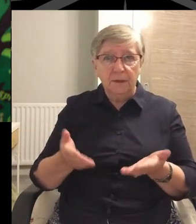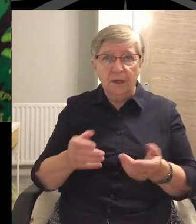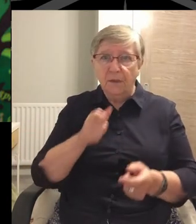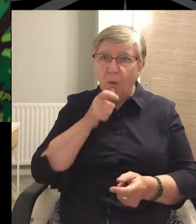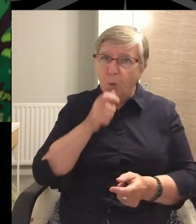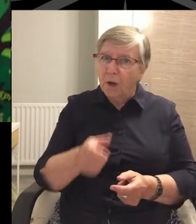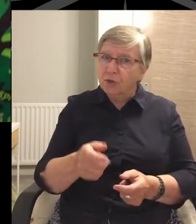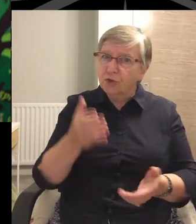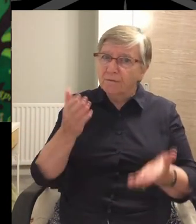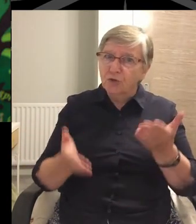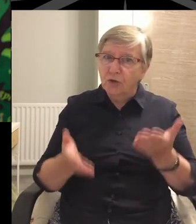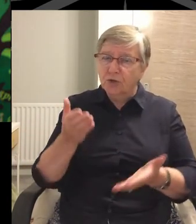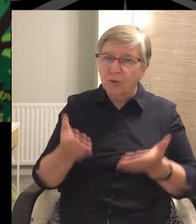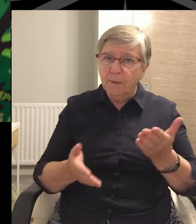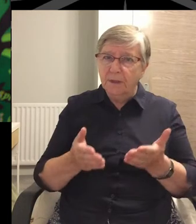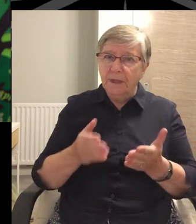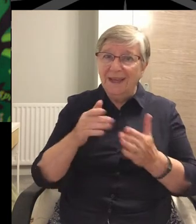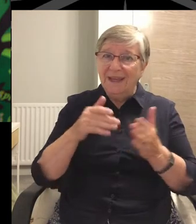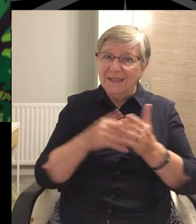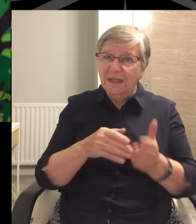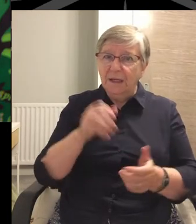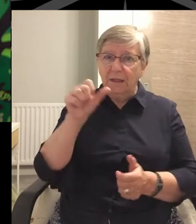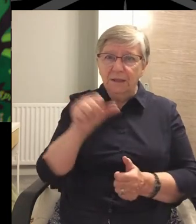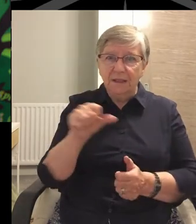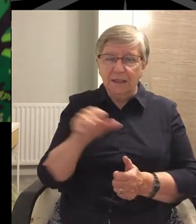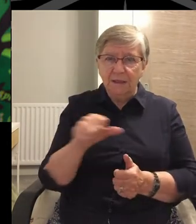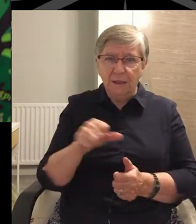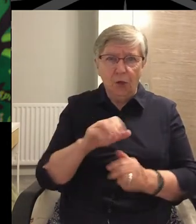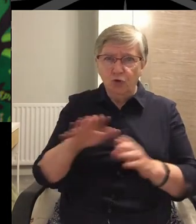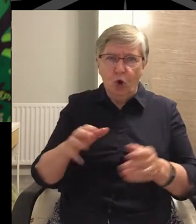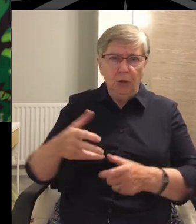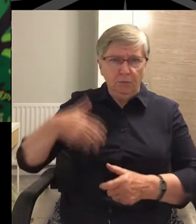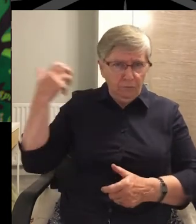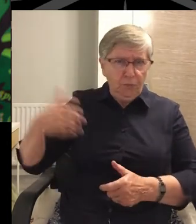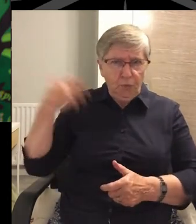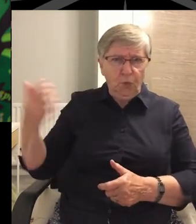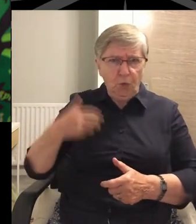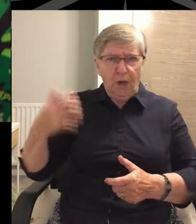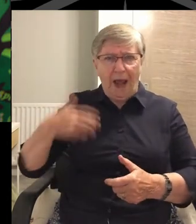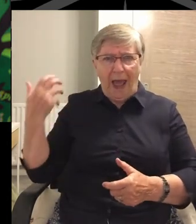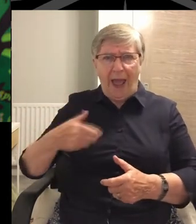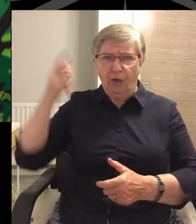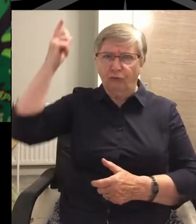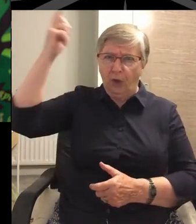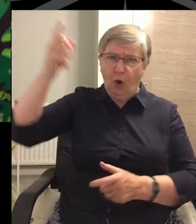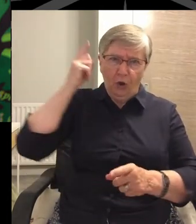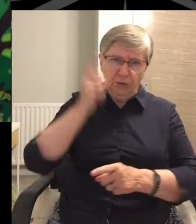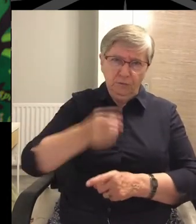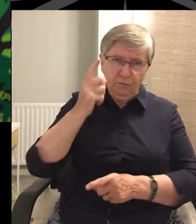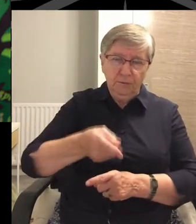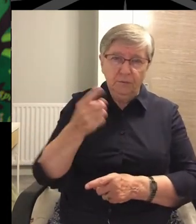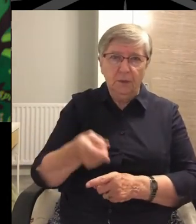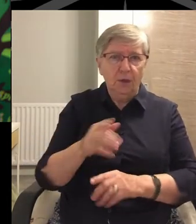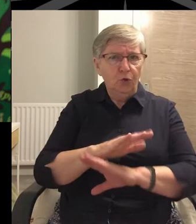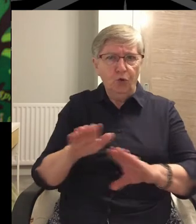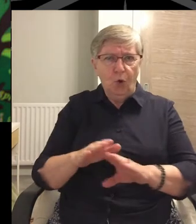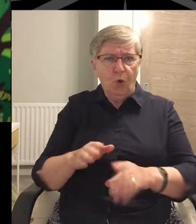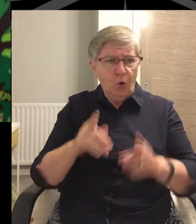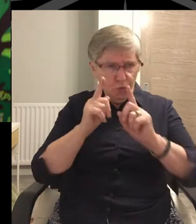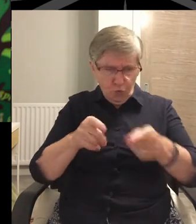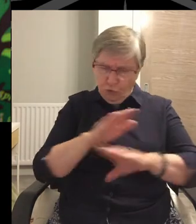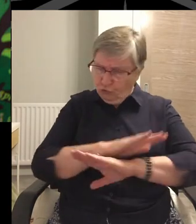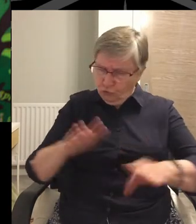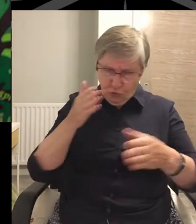words of judgment in Ezekiel 16 are not the ranting, vengeful threats of an angry God. They're not a